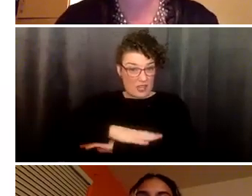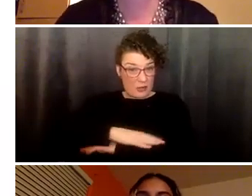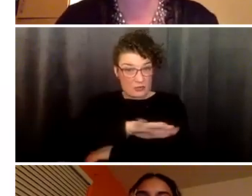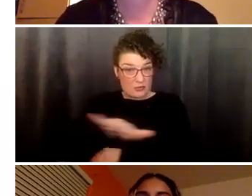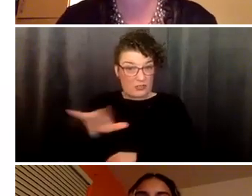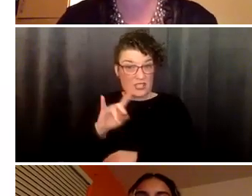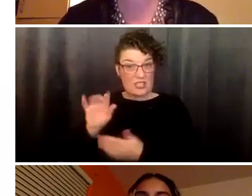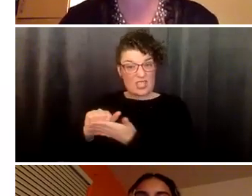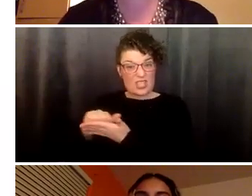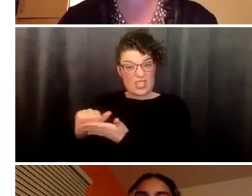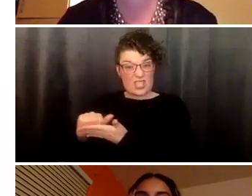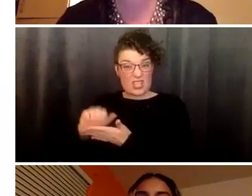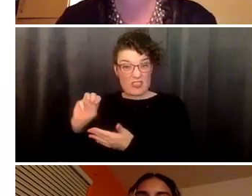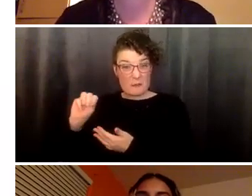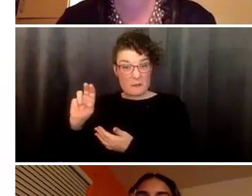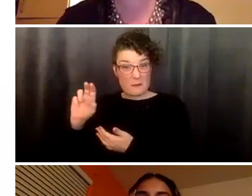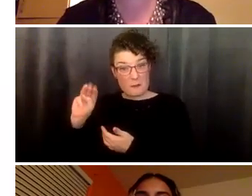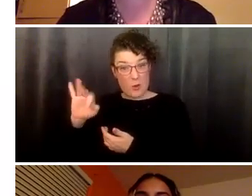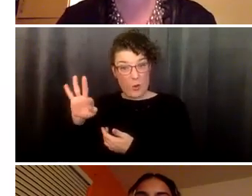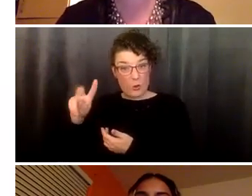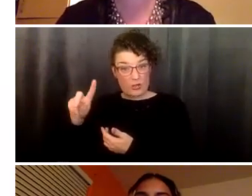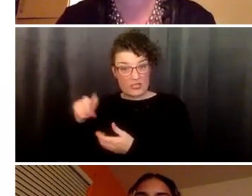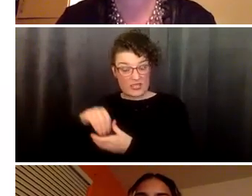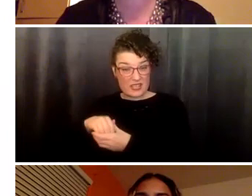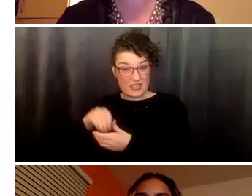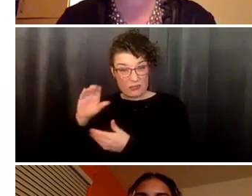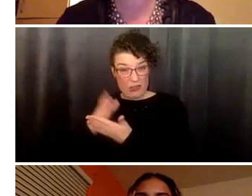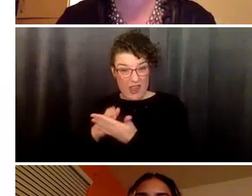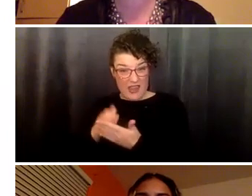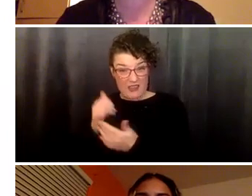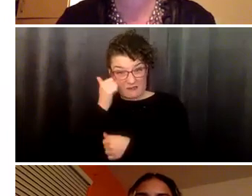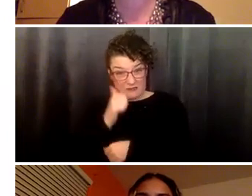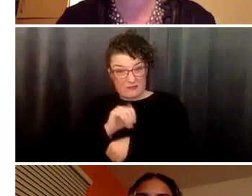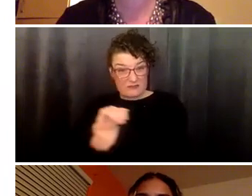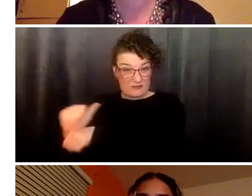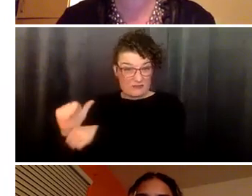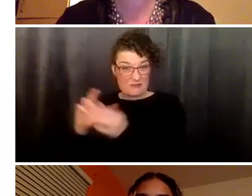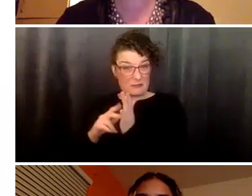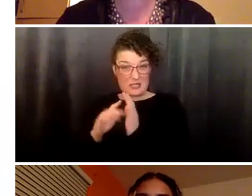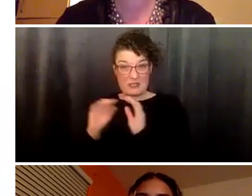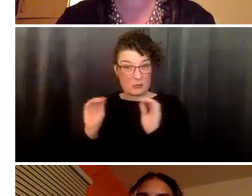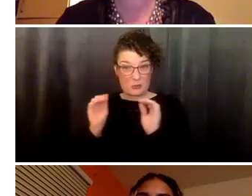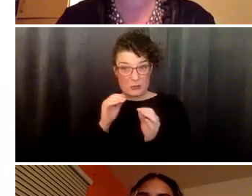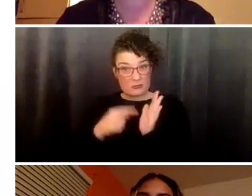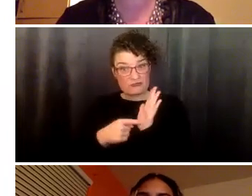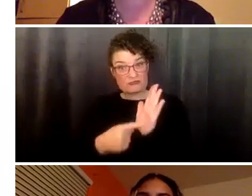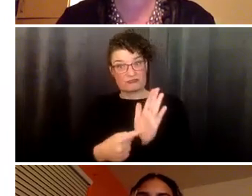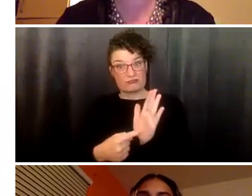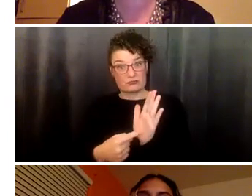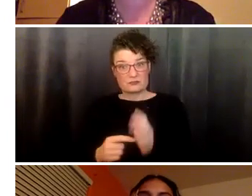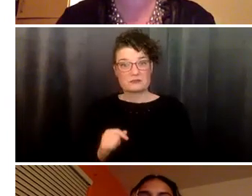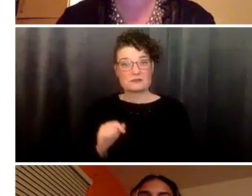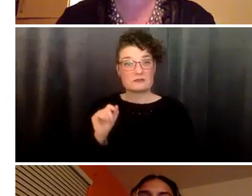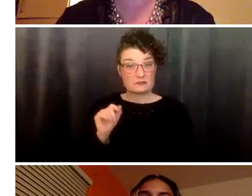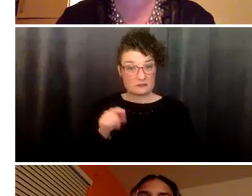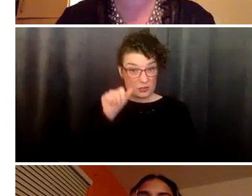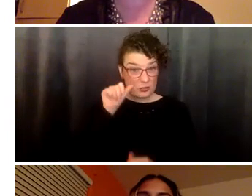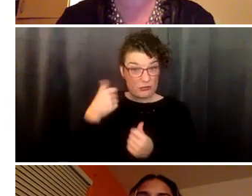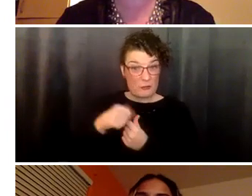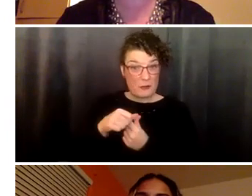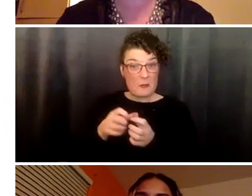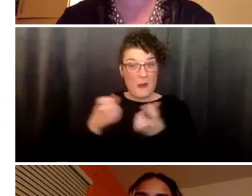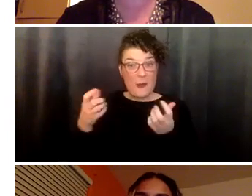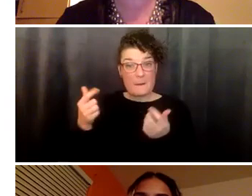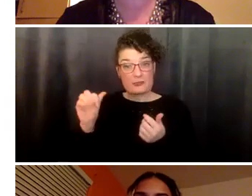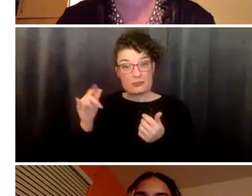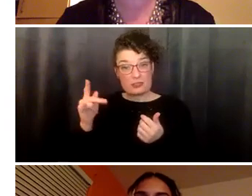the mold in the cracked tiles tirelessly, night after night, so as not to leave a trace? Do you remember the ratio of ginger to